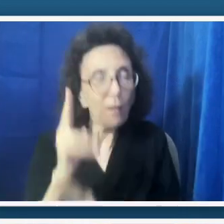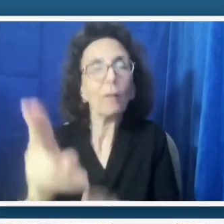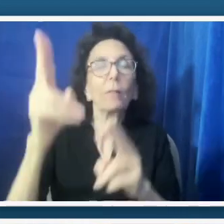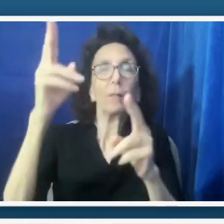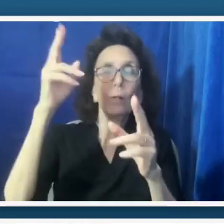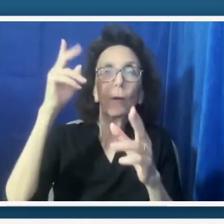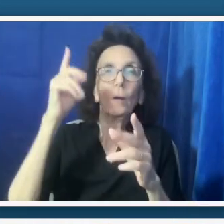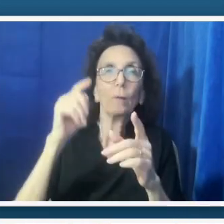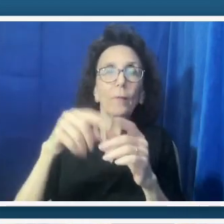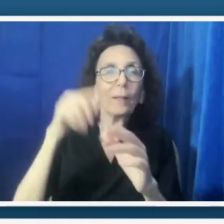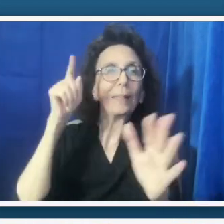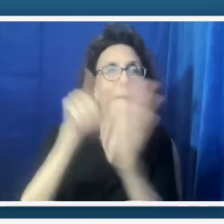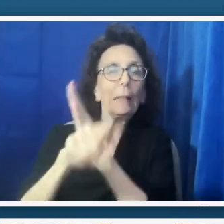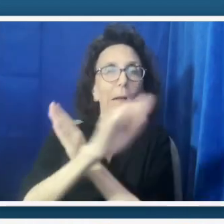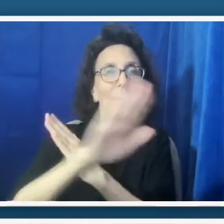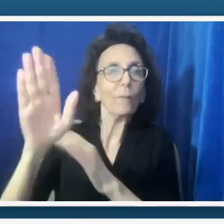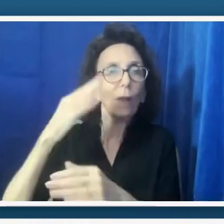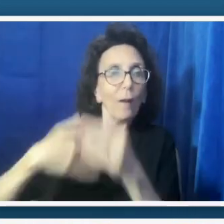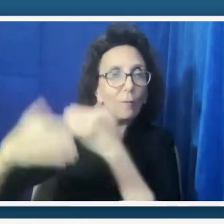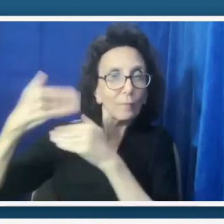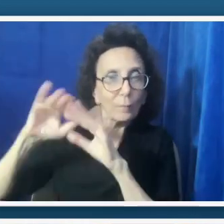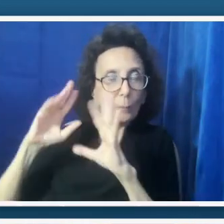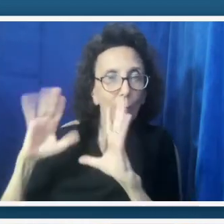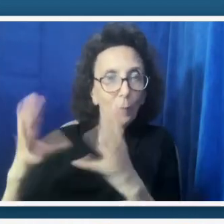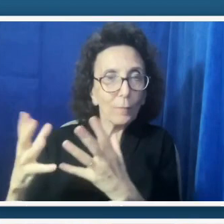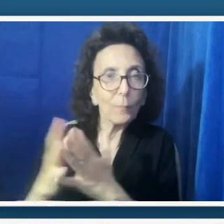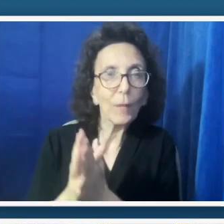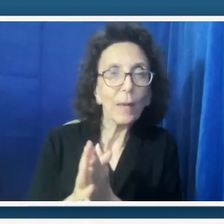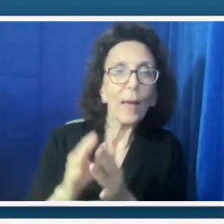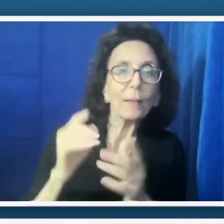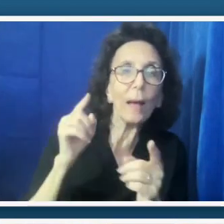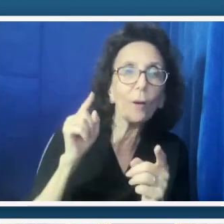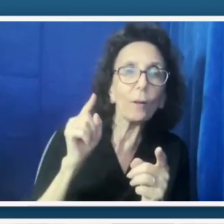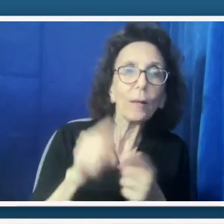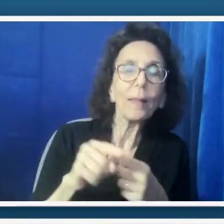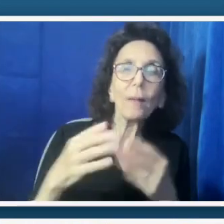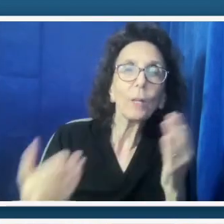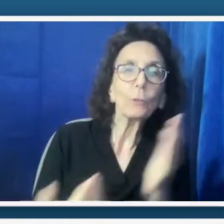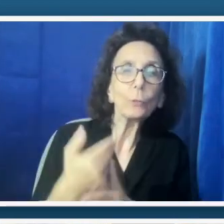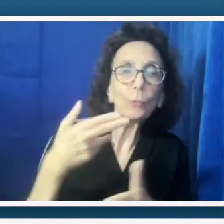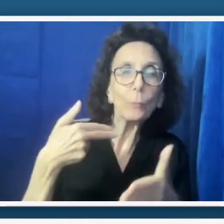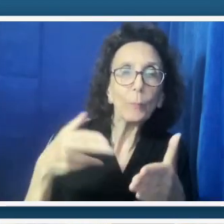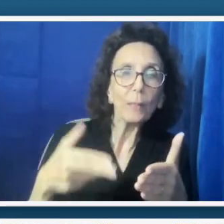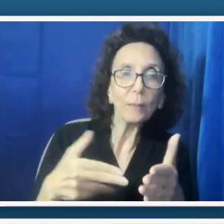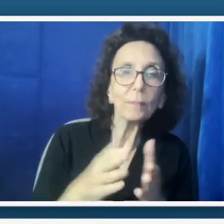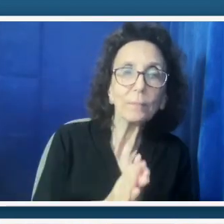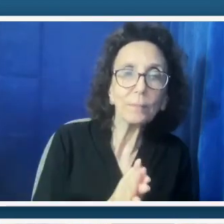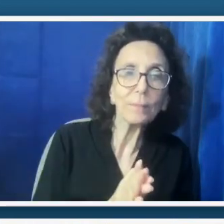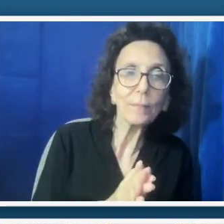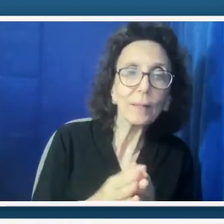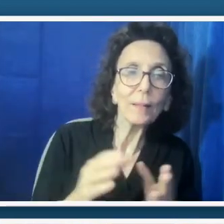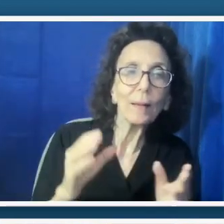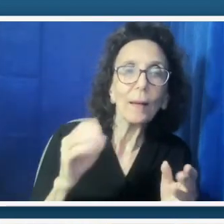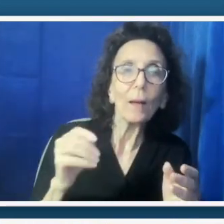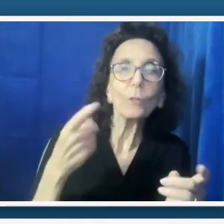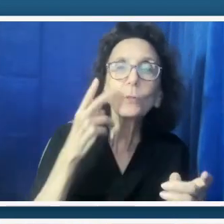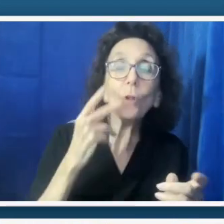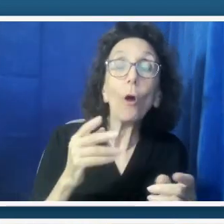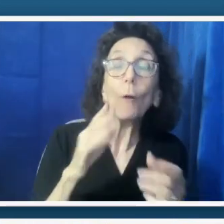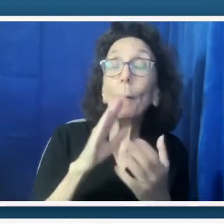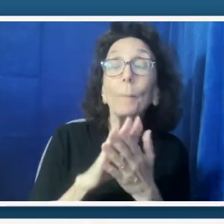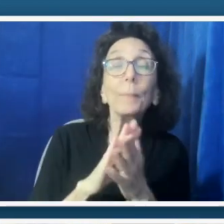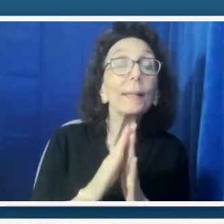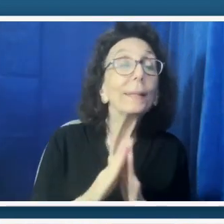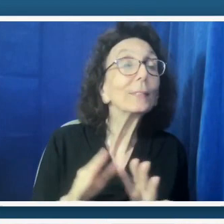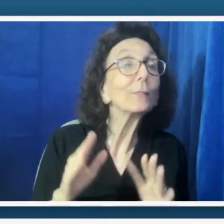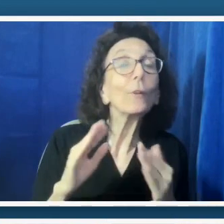here called the Bear River Massacre. The mural depicts a peaceful village in the early morning hours with